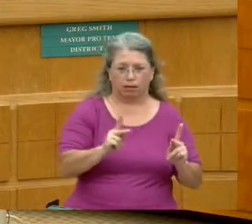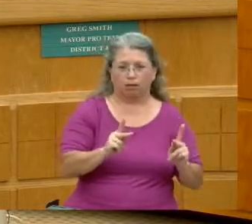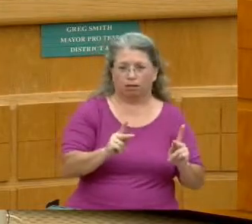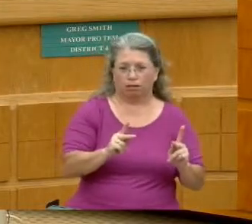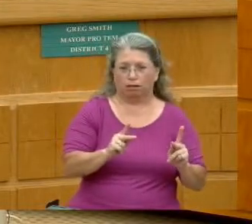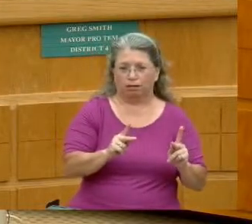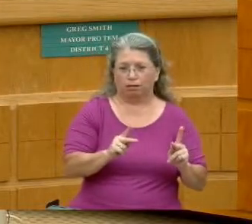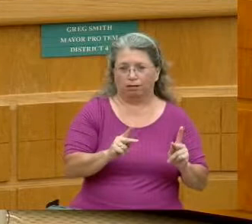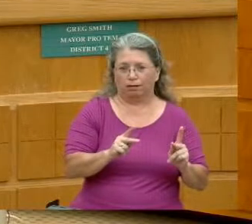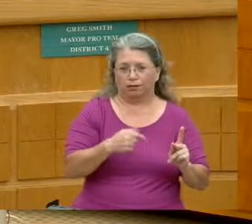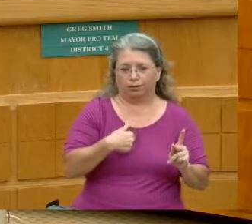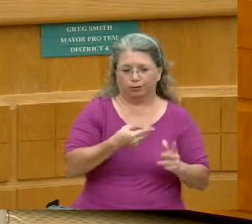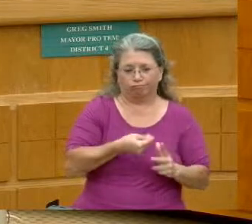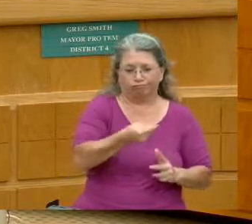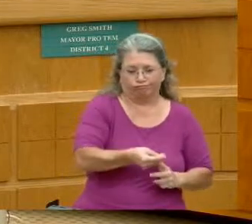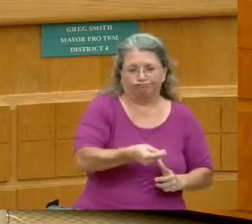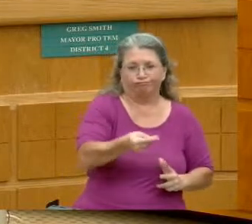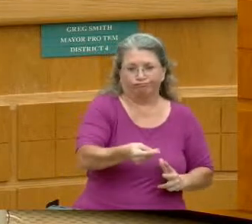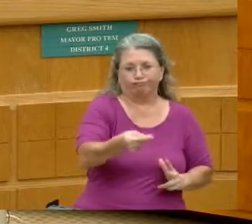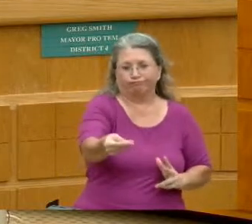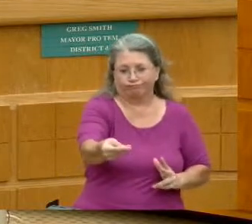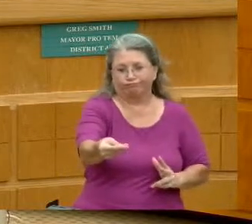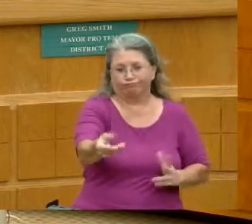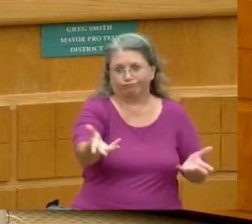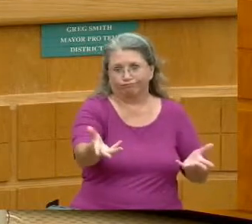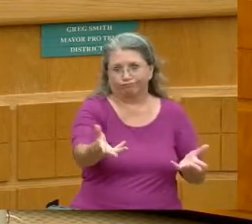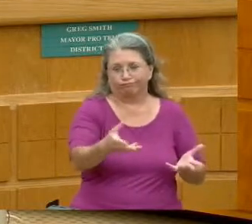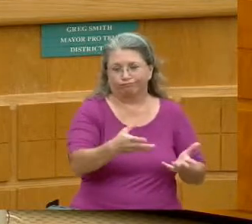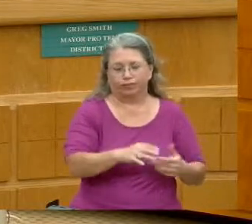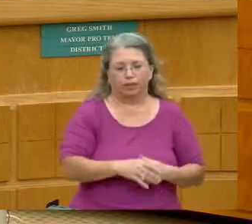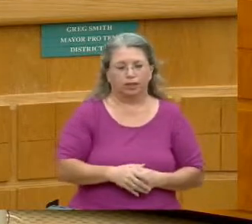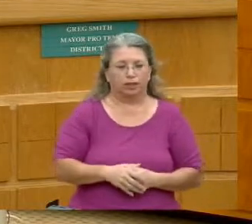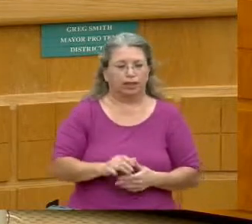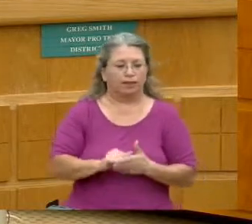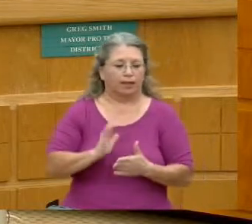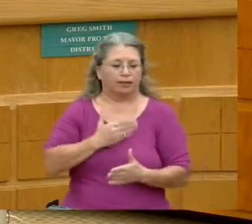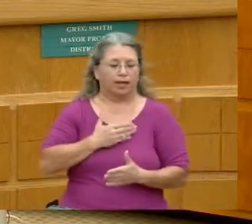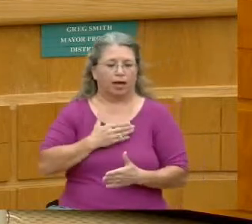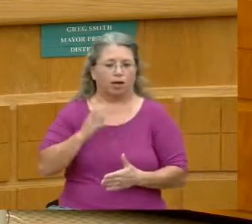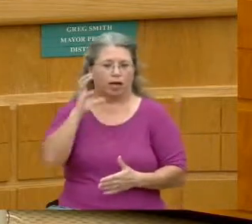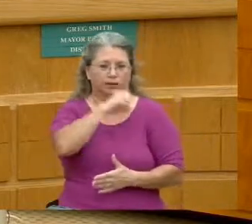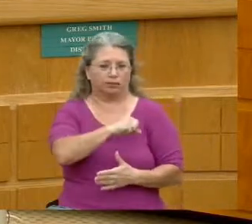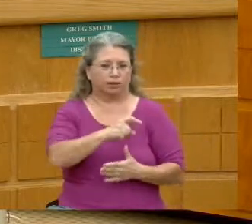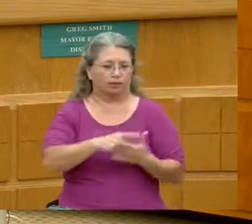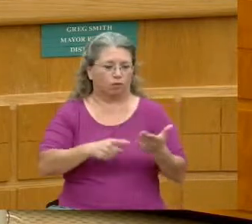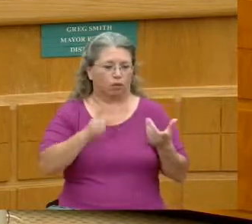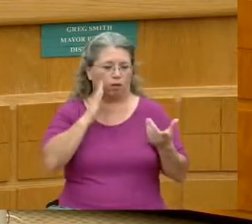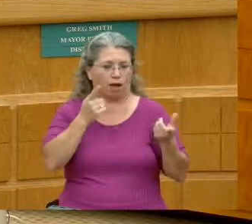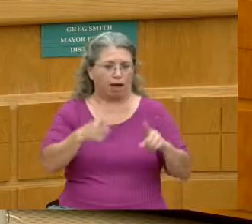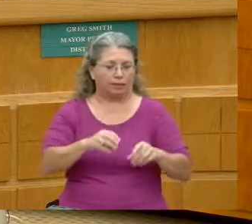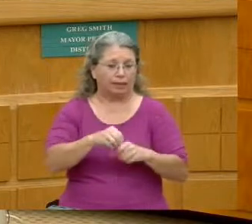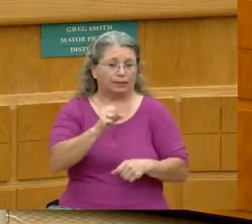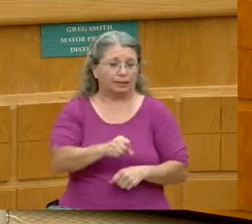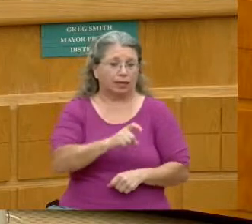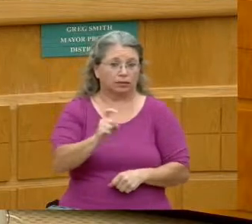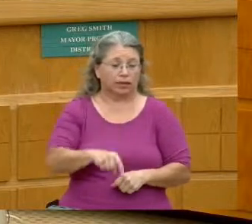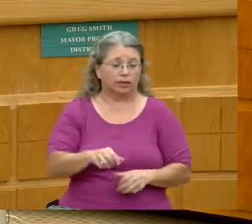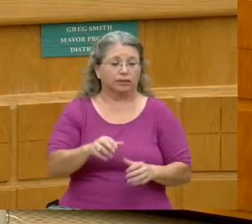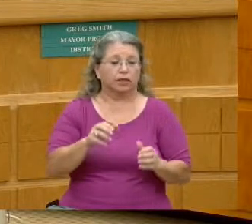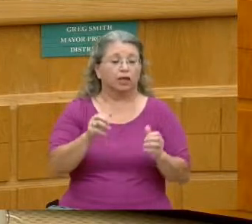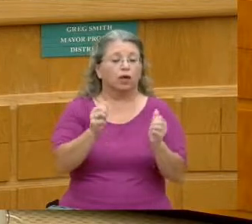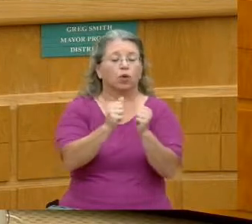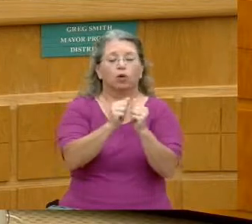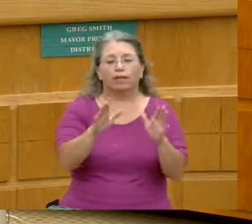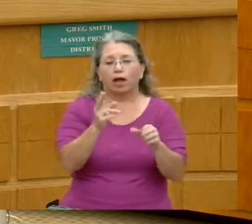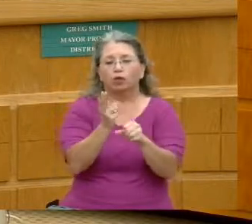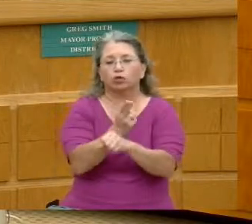case of what's happening in Corpus Christi right now, but it's our estimate of what the case would be in South Texas if no interventions were in place. 3 would infect